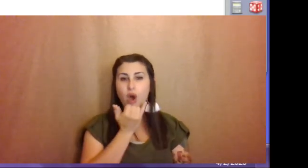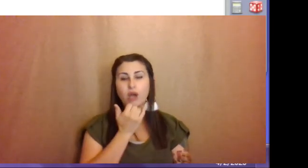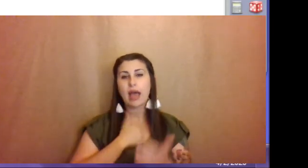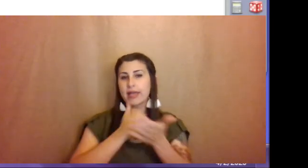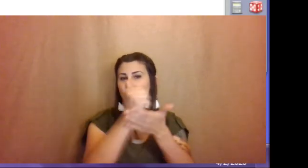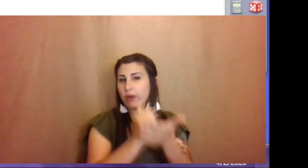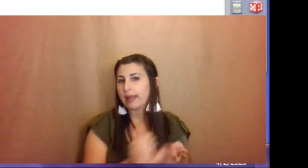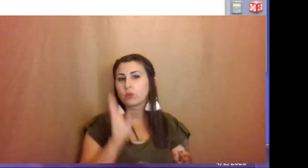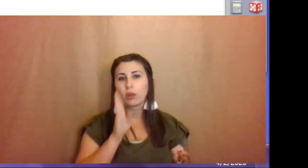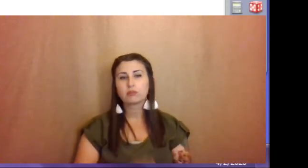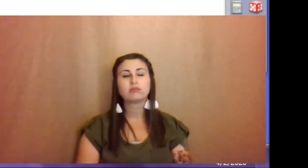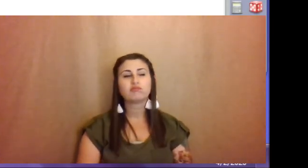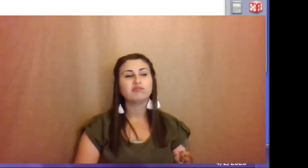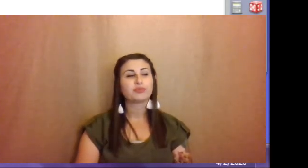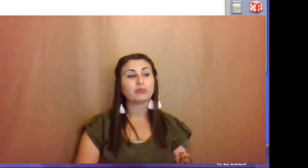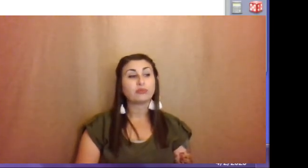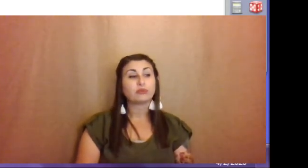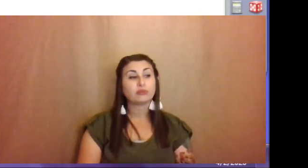that.